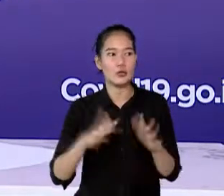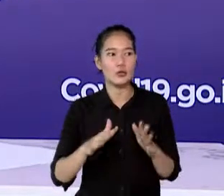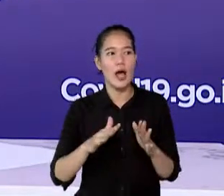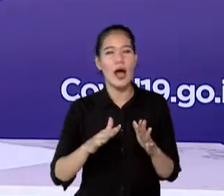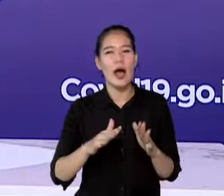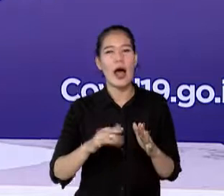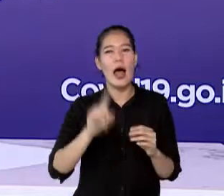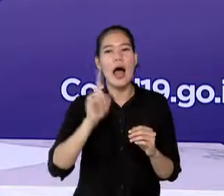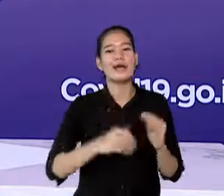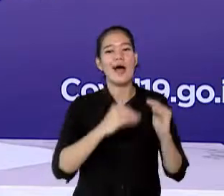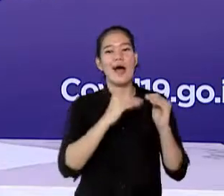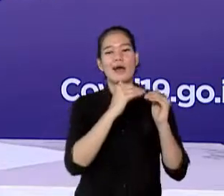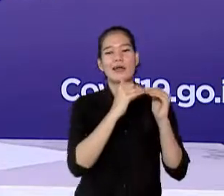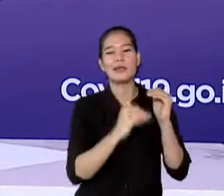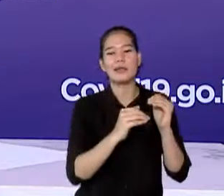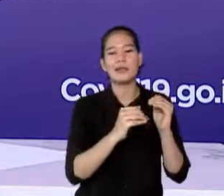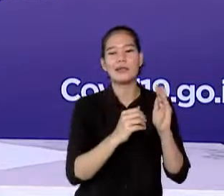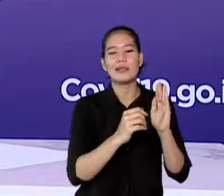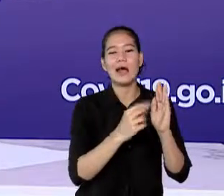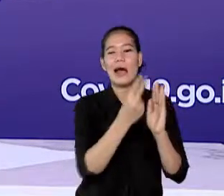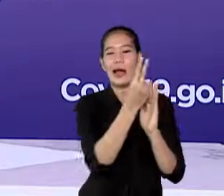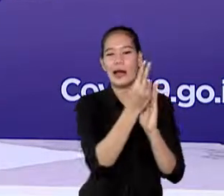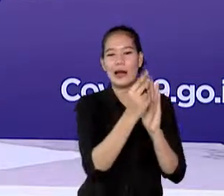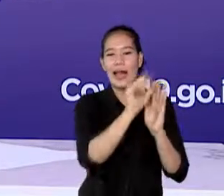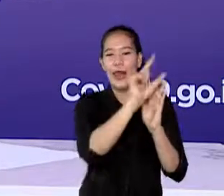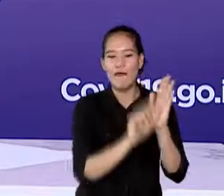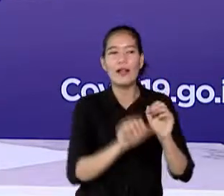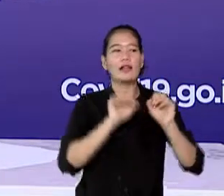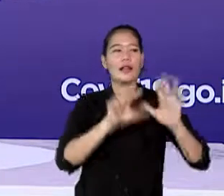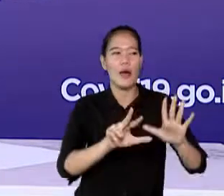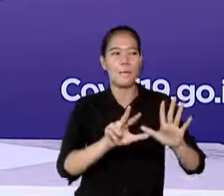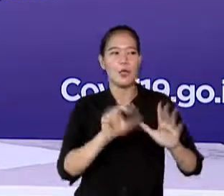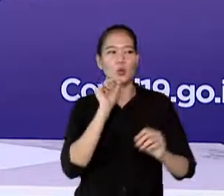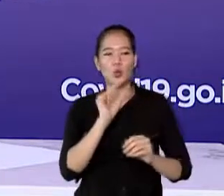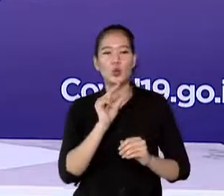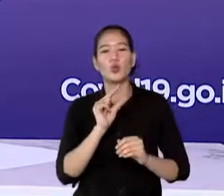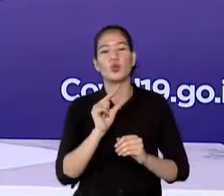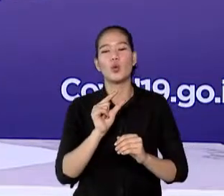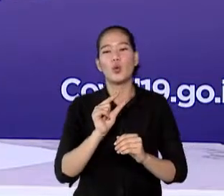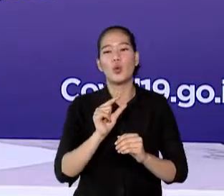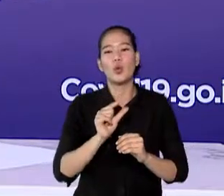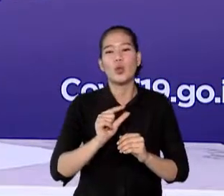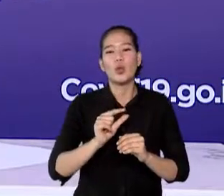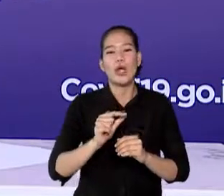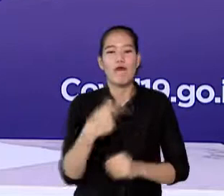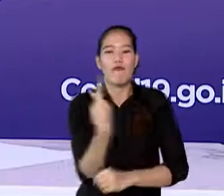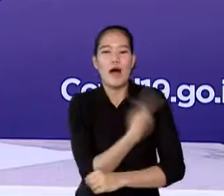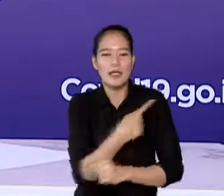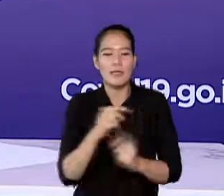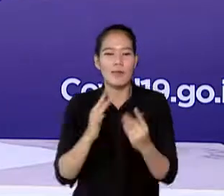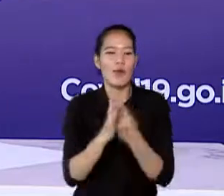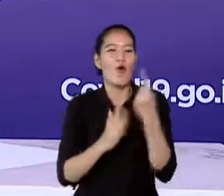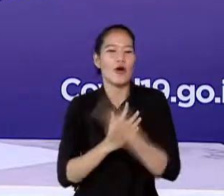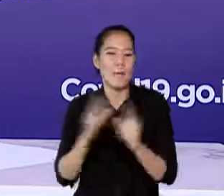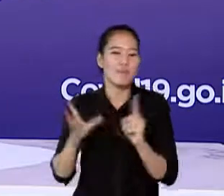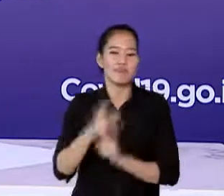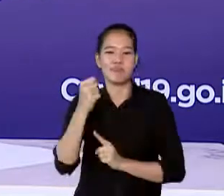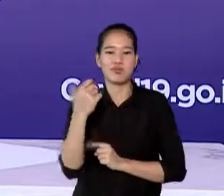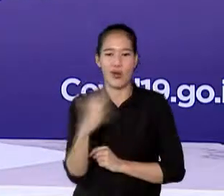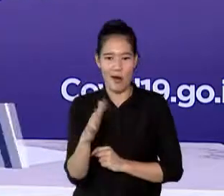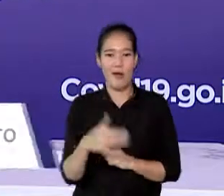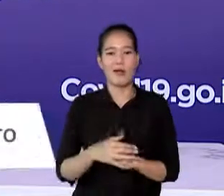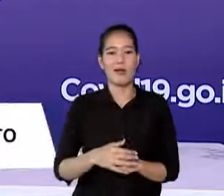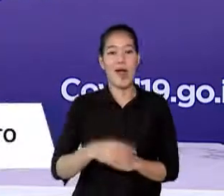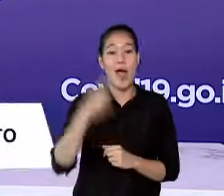globally as the country with the fastest COVID-19 vaccinations. And the government, of course, continues